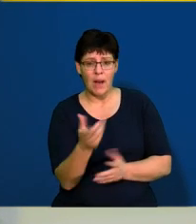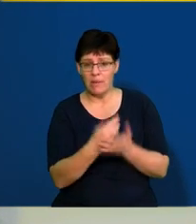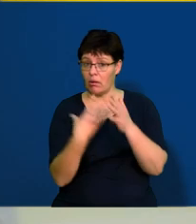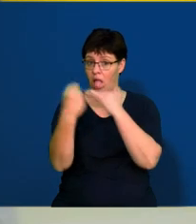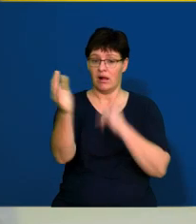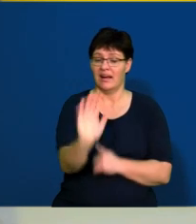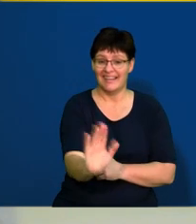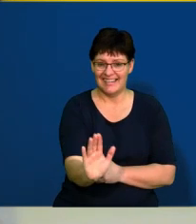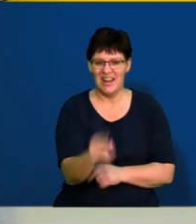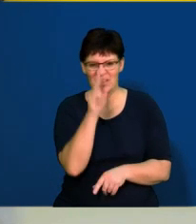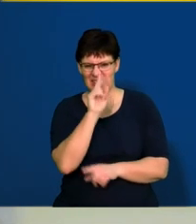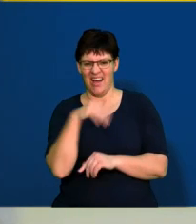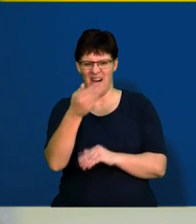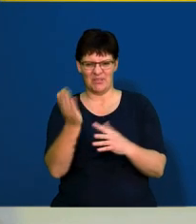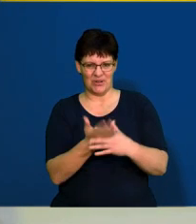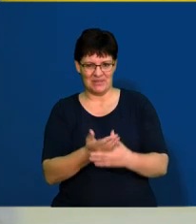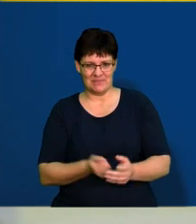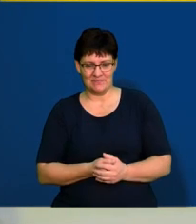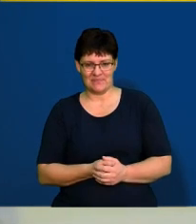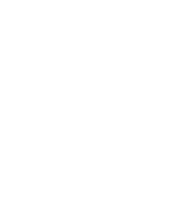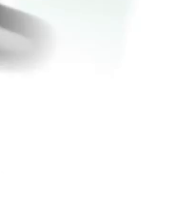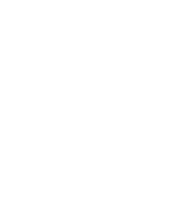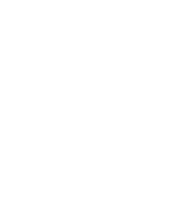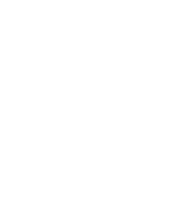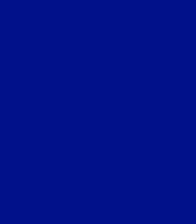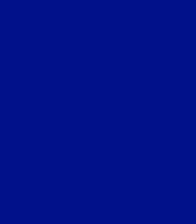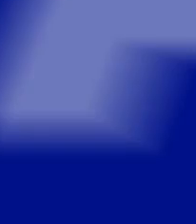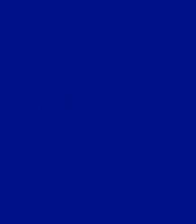go anywhere. We'll see you straight after this.